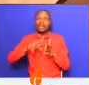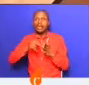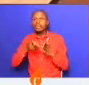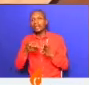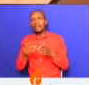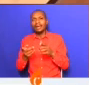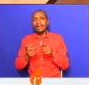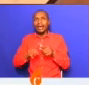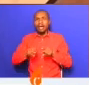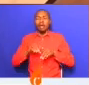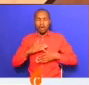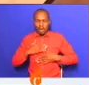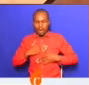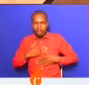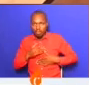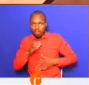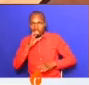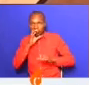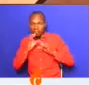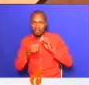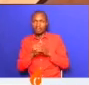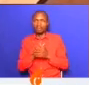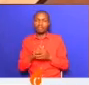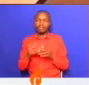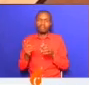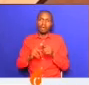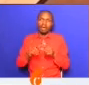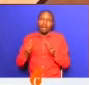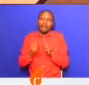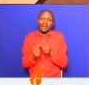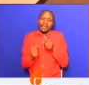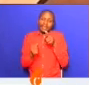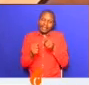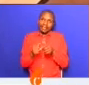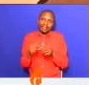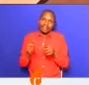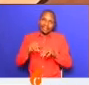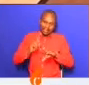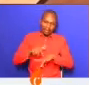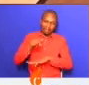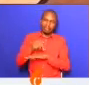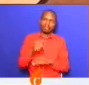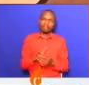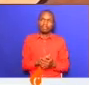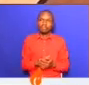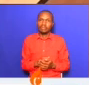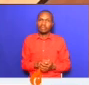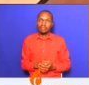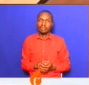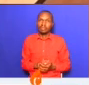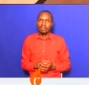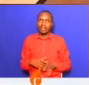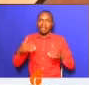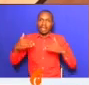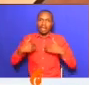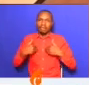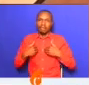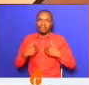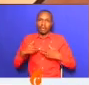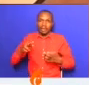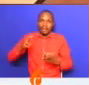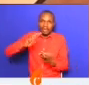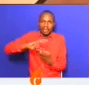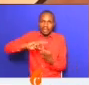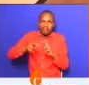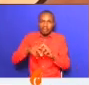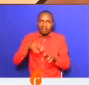So, Honorable Speaker, for this time, we had allegations of fake